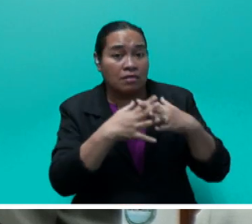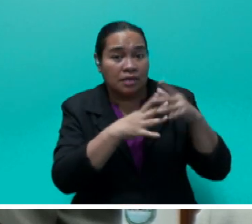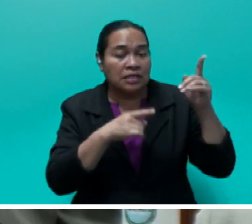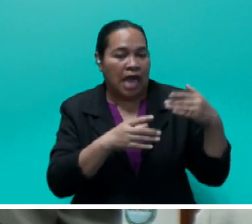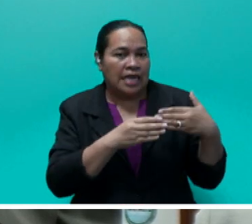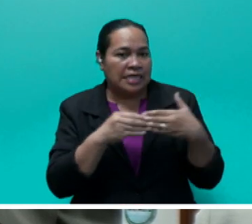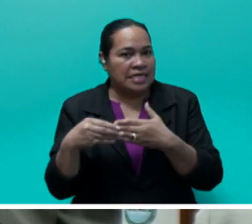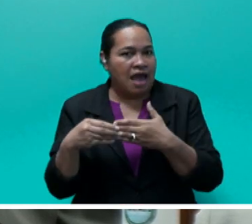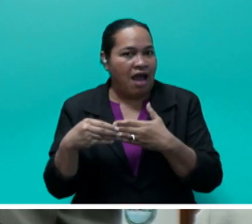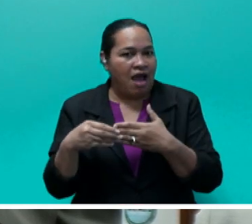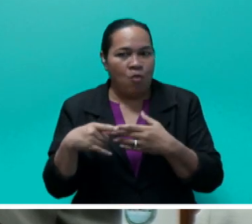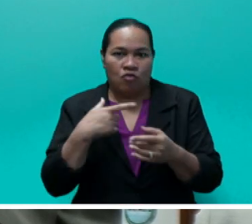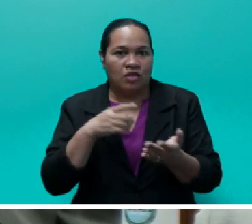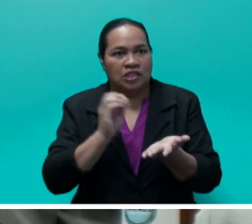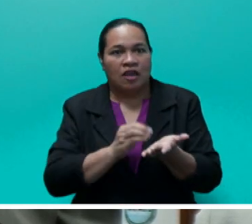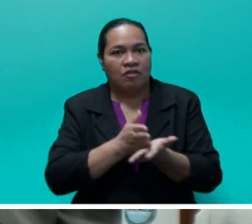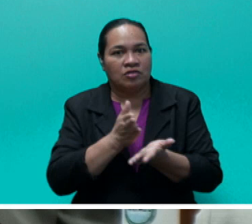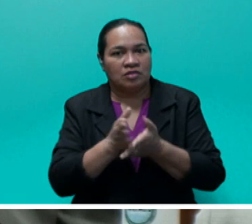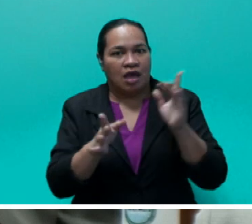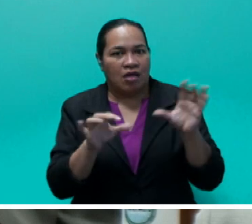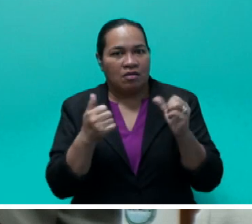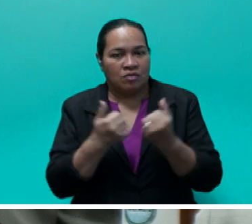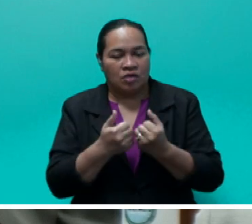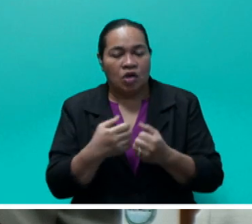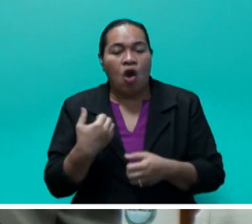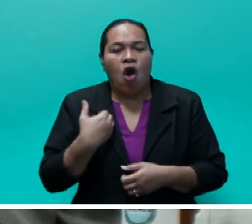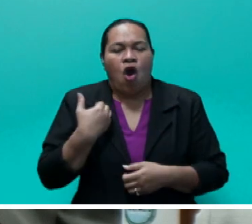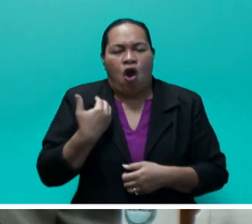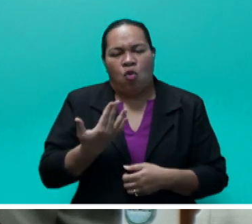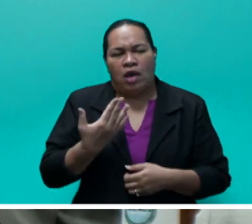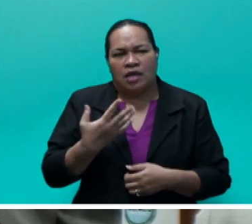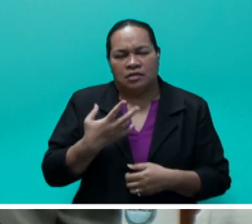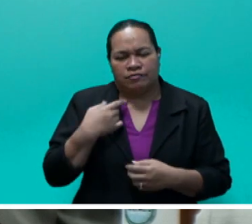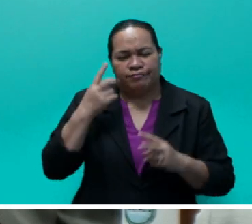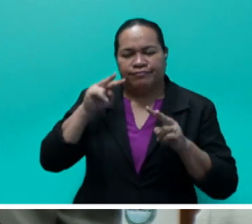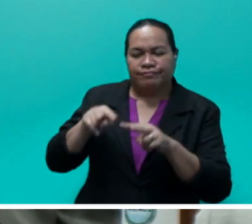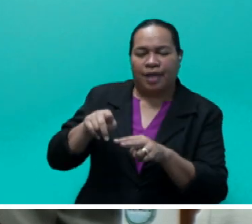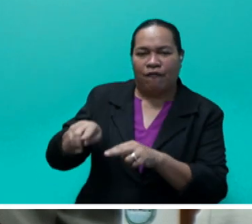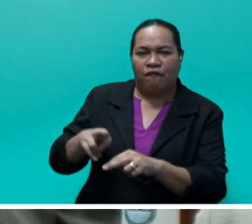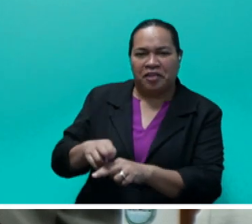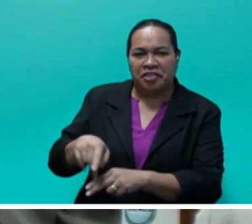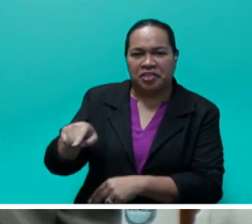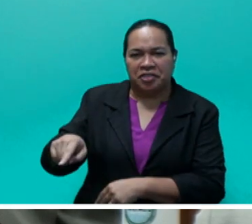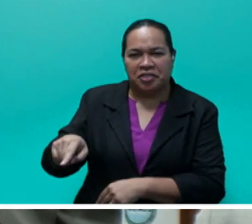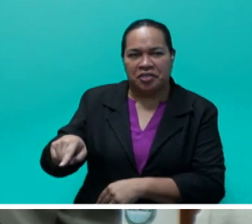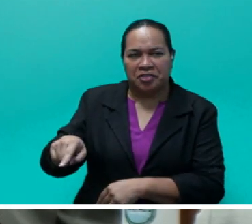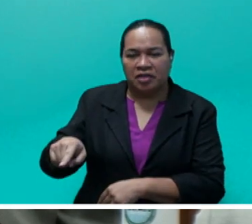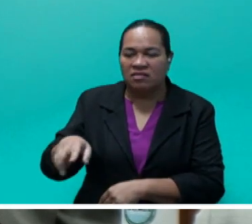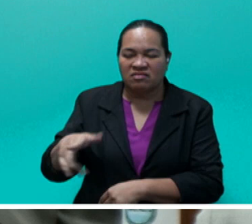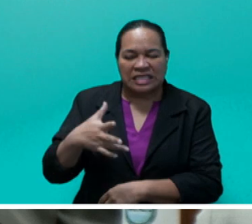in open skies air services agreements, and it has always viewed Fiji aviation policy as